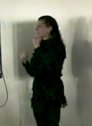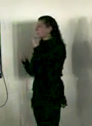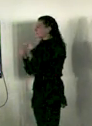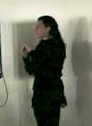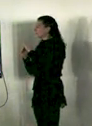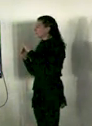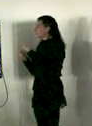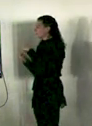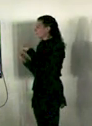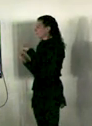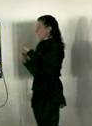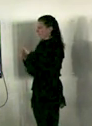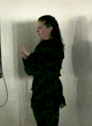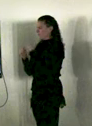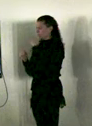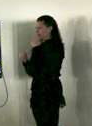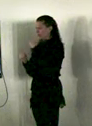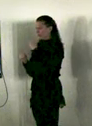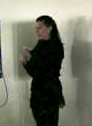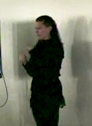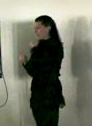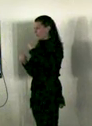good for you, and they're not getting any better.